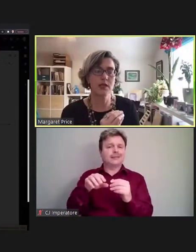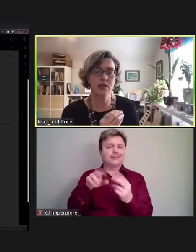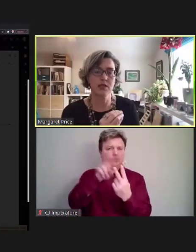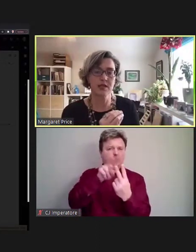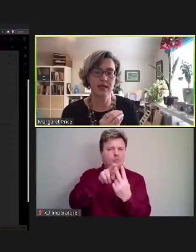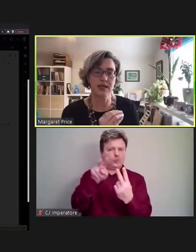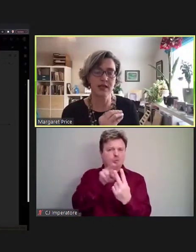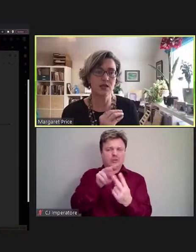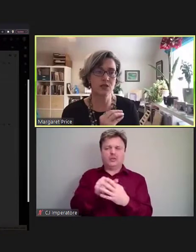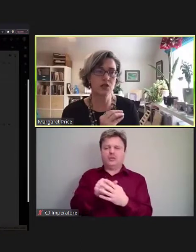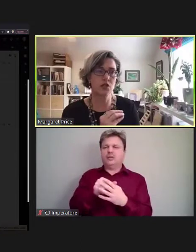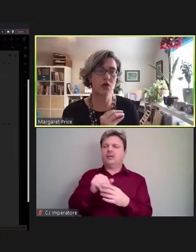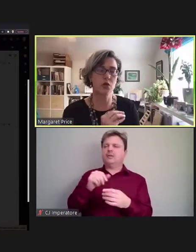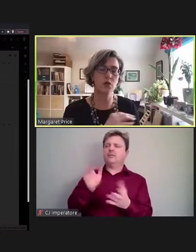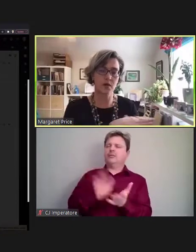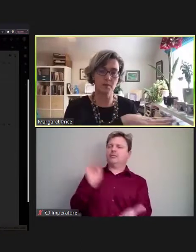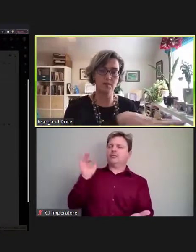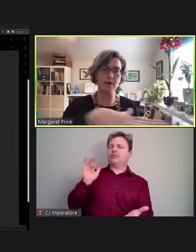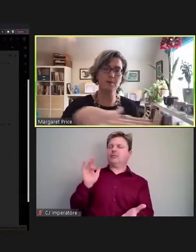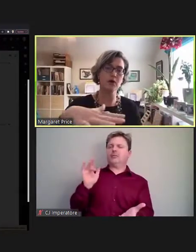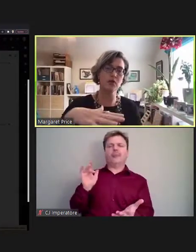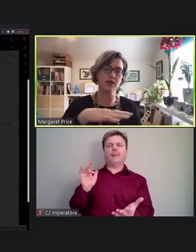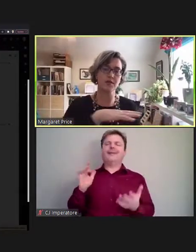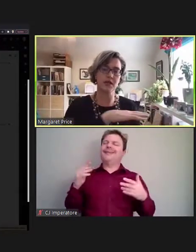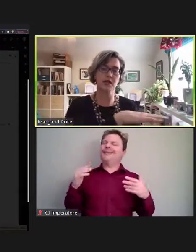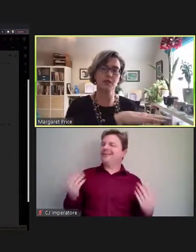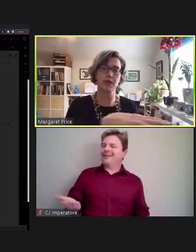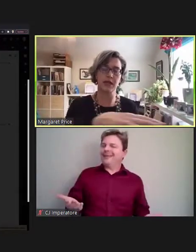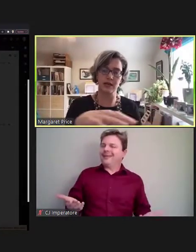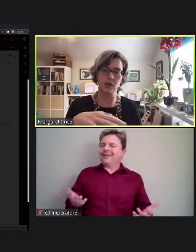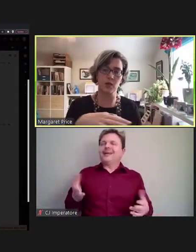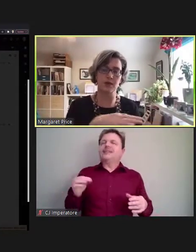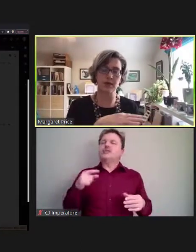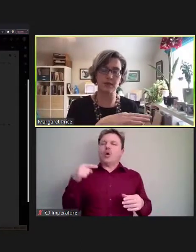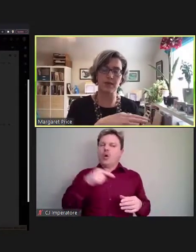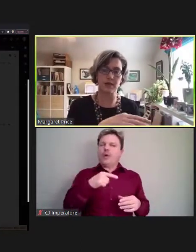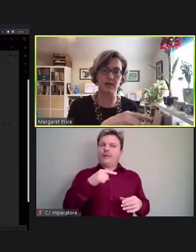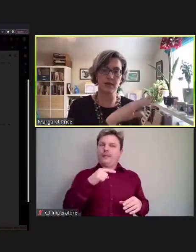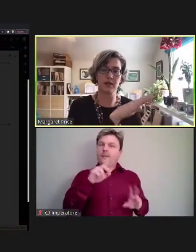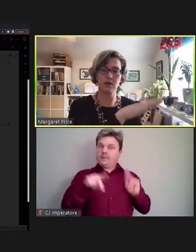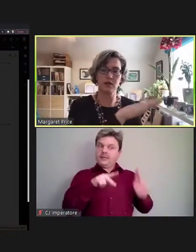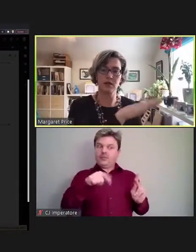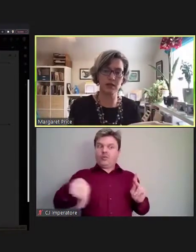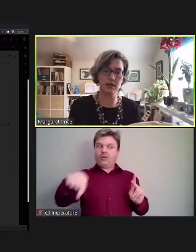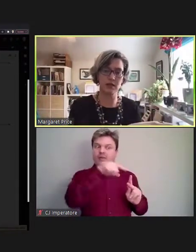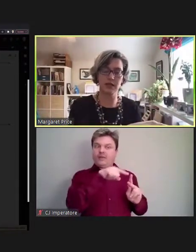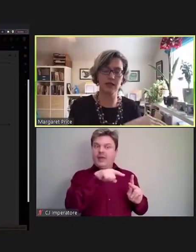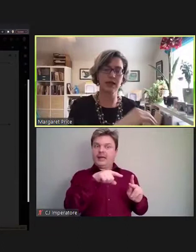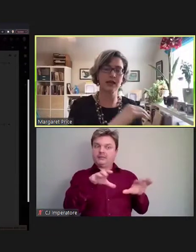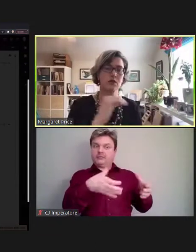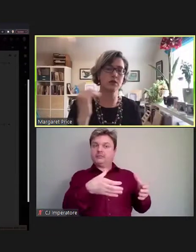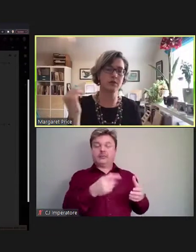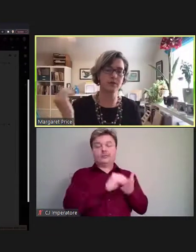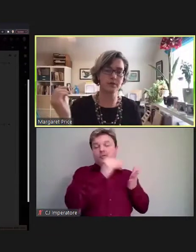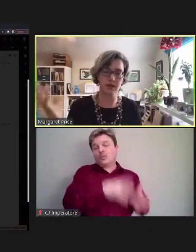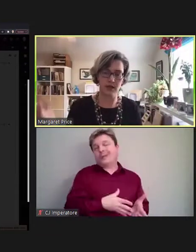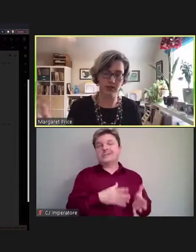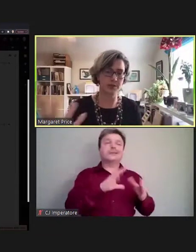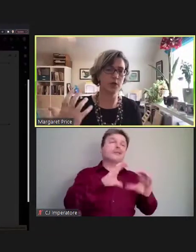to essentially say, so the members of this space, whoever they may be, students in a